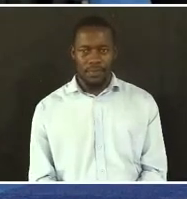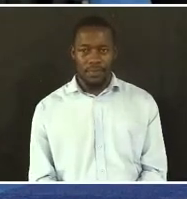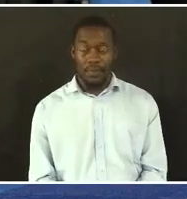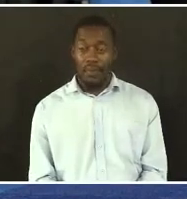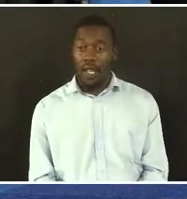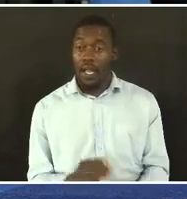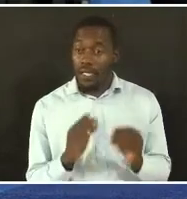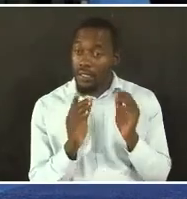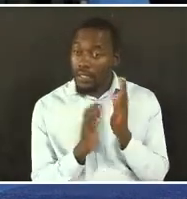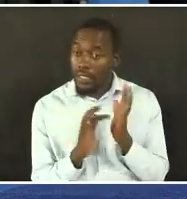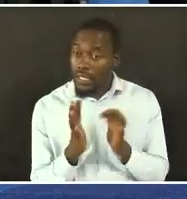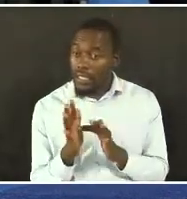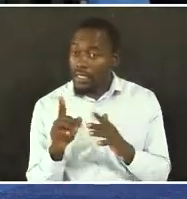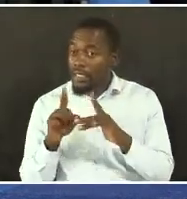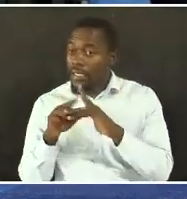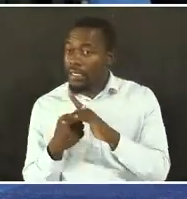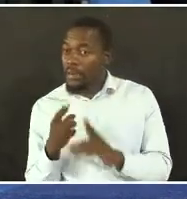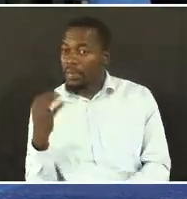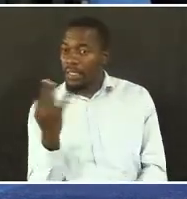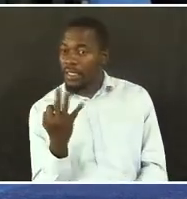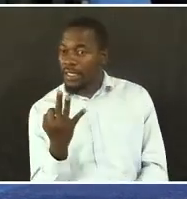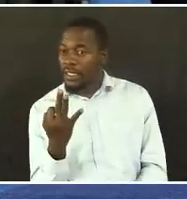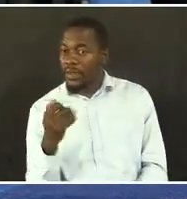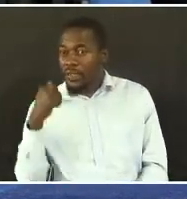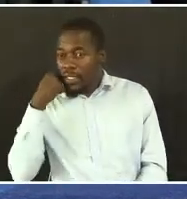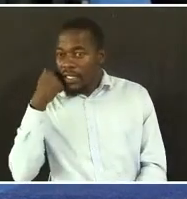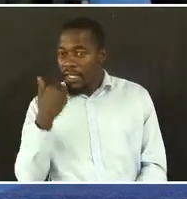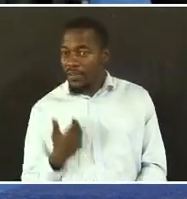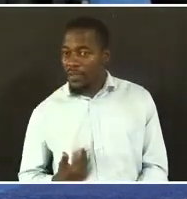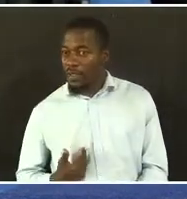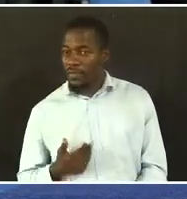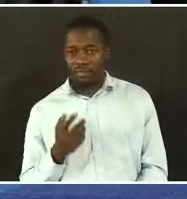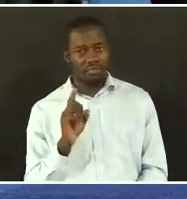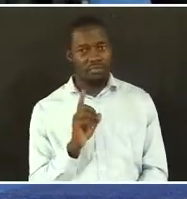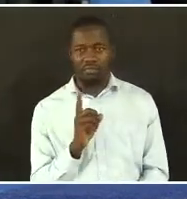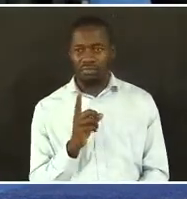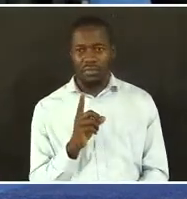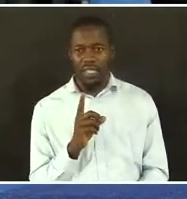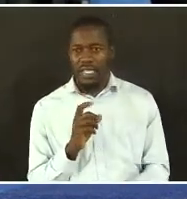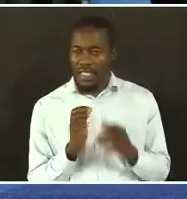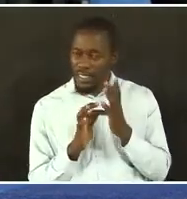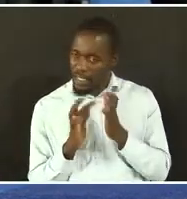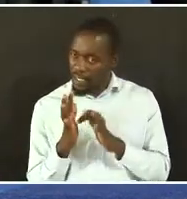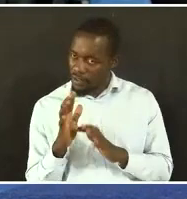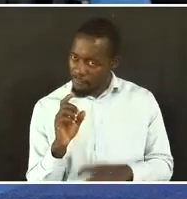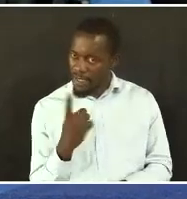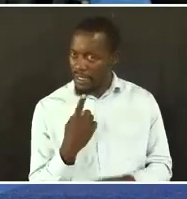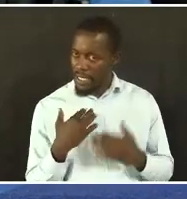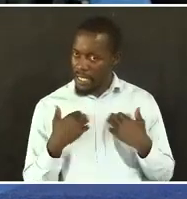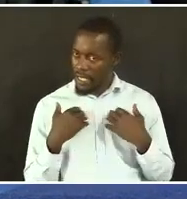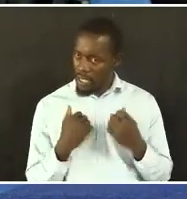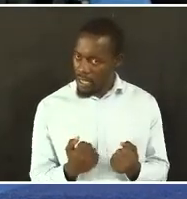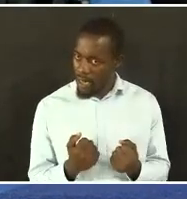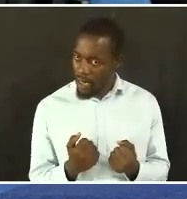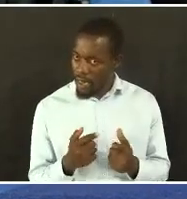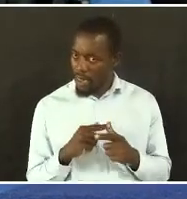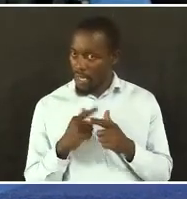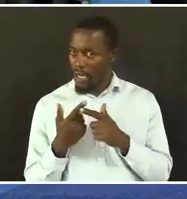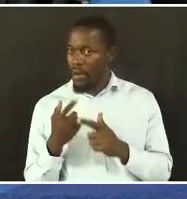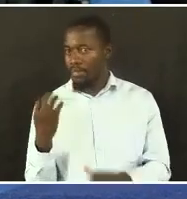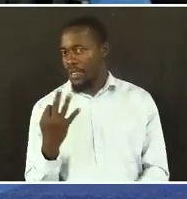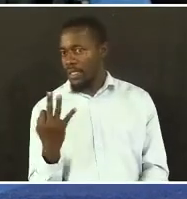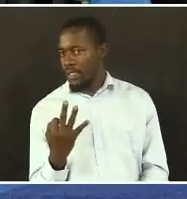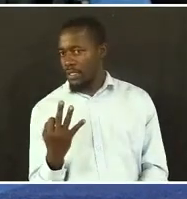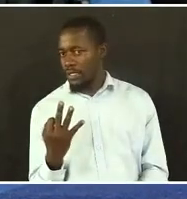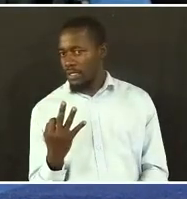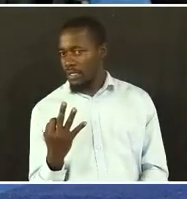Christ started preaching to the sick. This ministry is not, we are using the hospital just